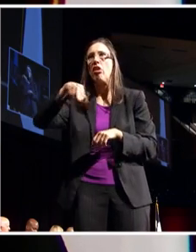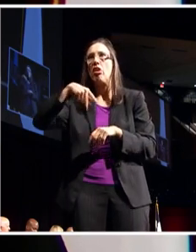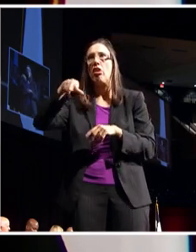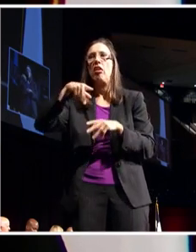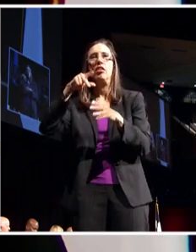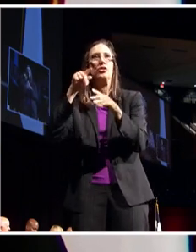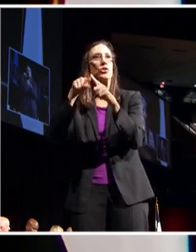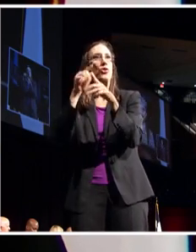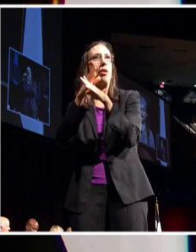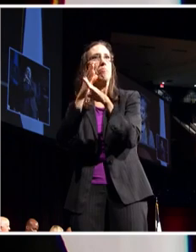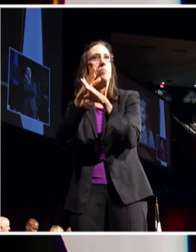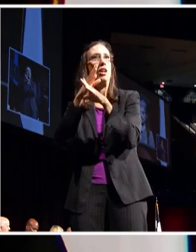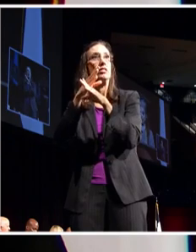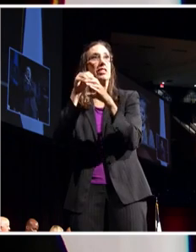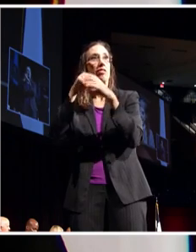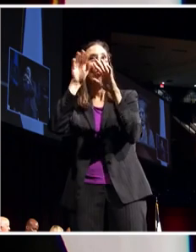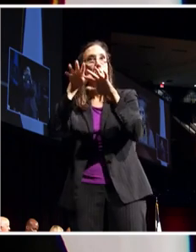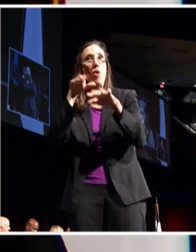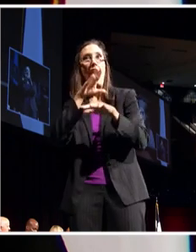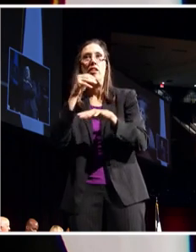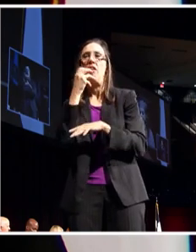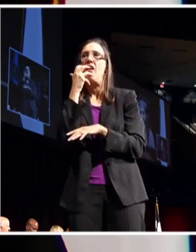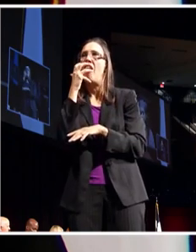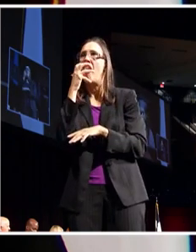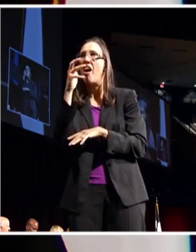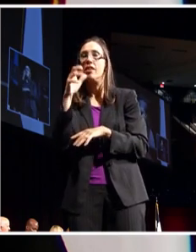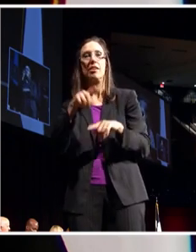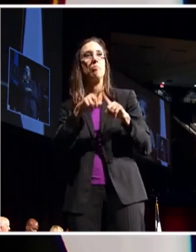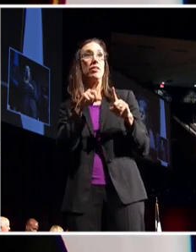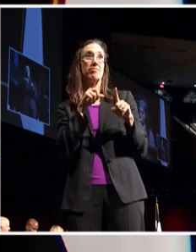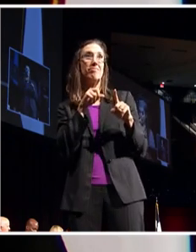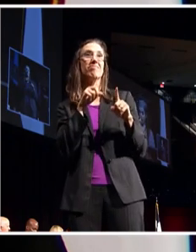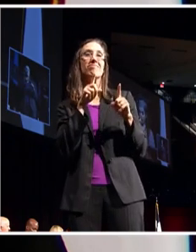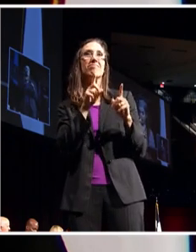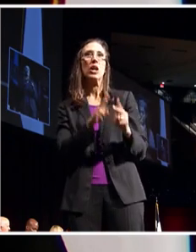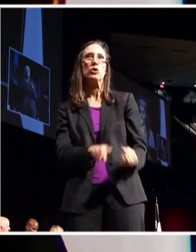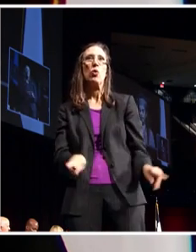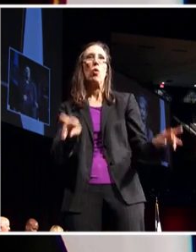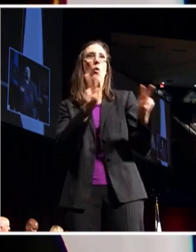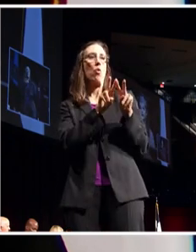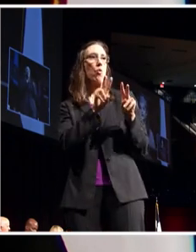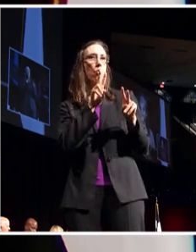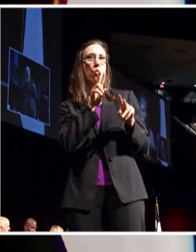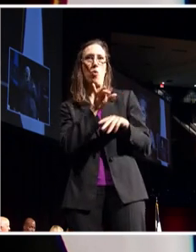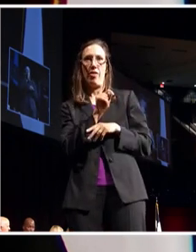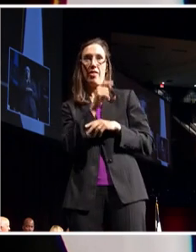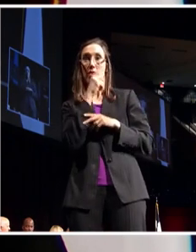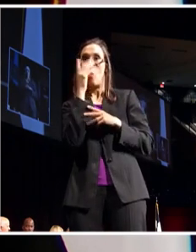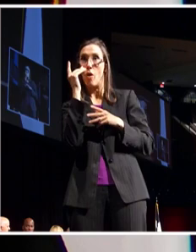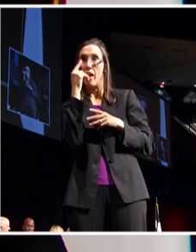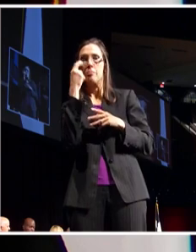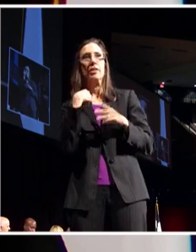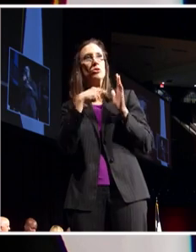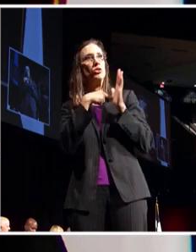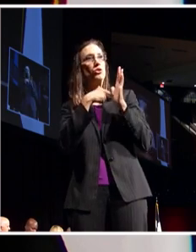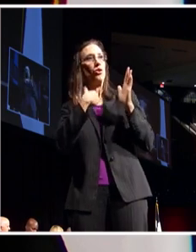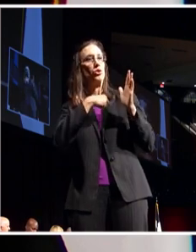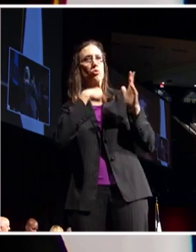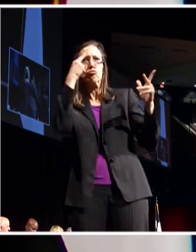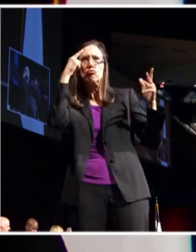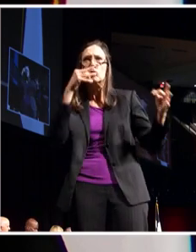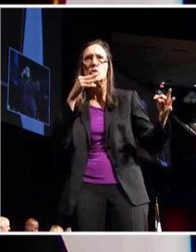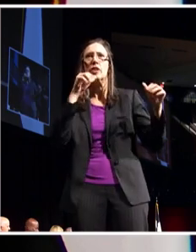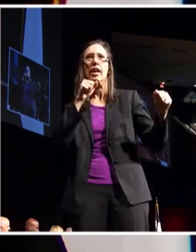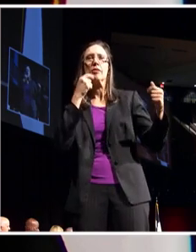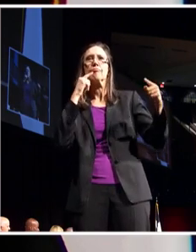the rain and oppressive heat. However, it has been worth it because all this just shows that we're determined students and are willing to work hard